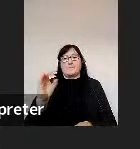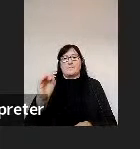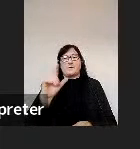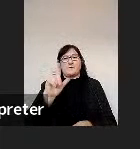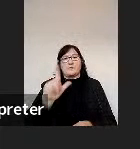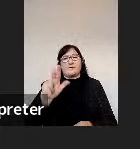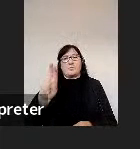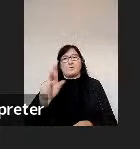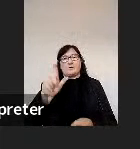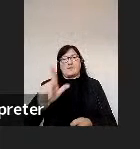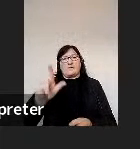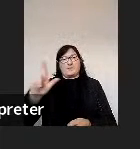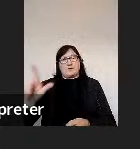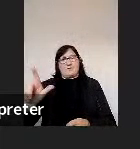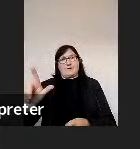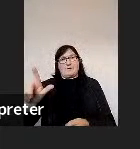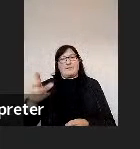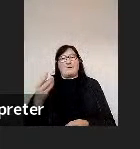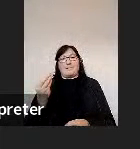007277 number.